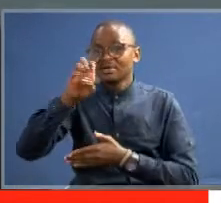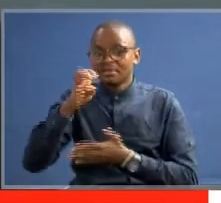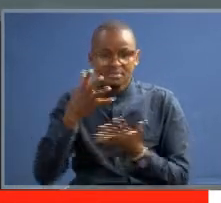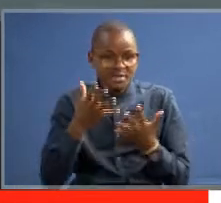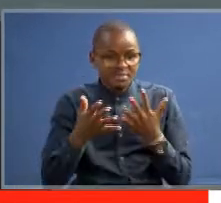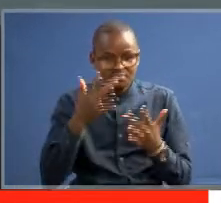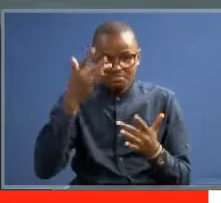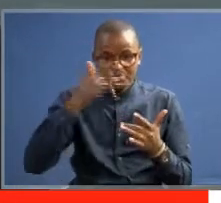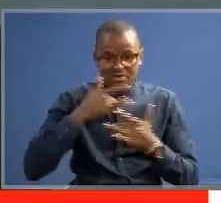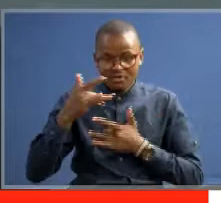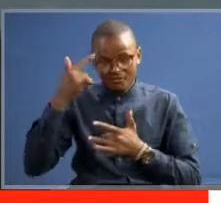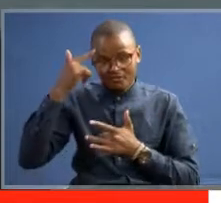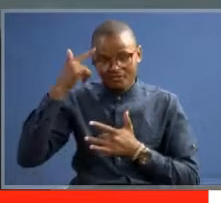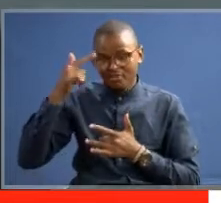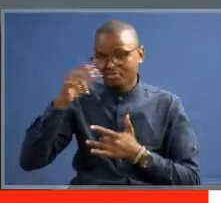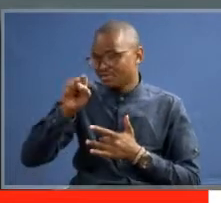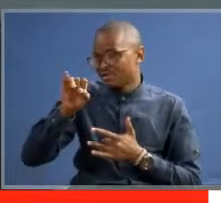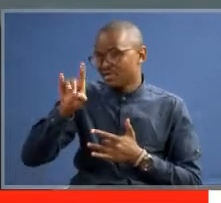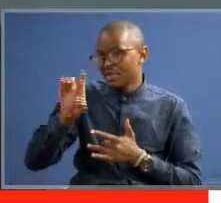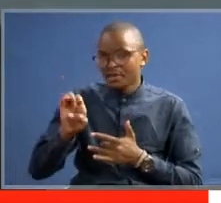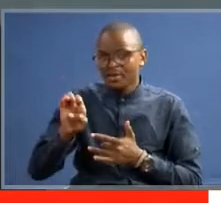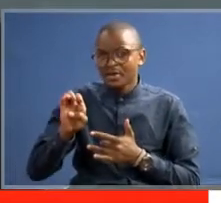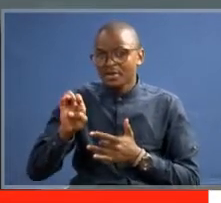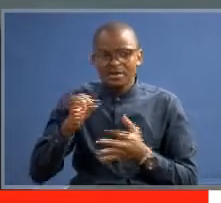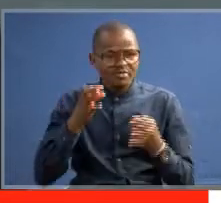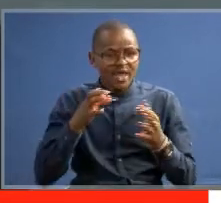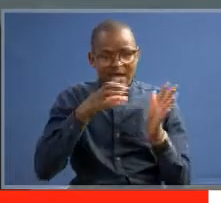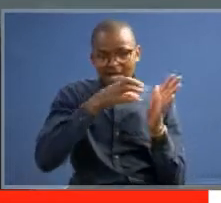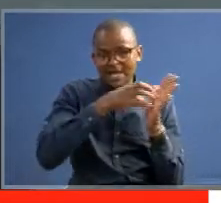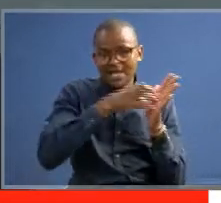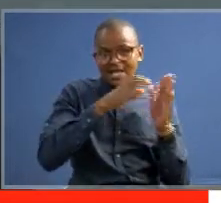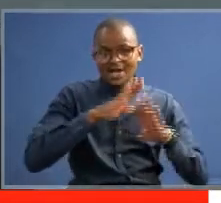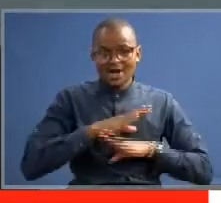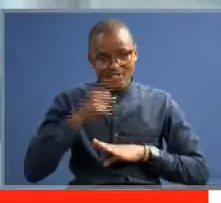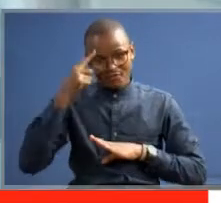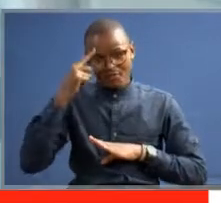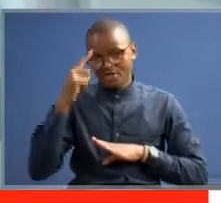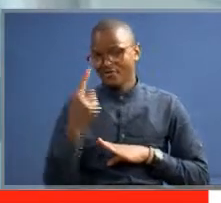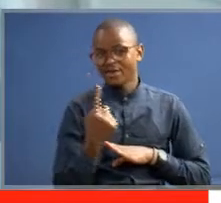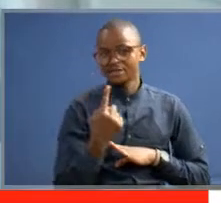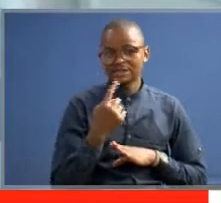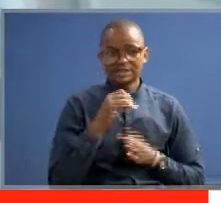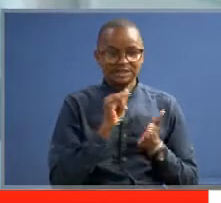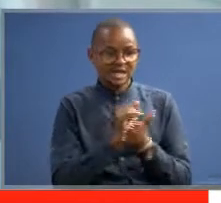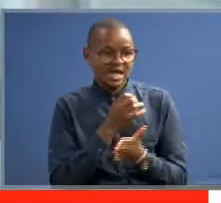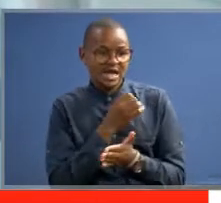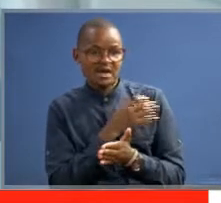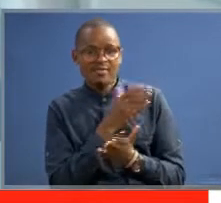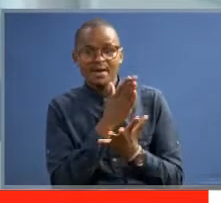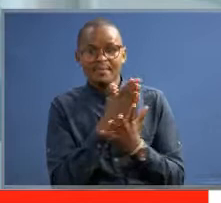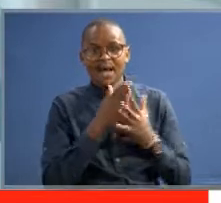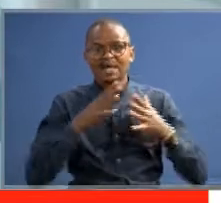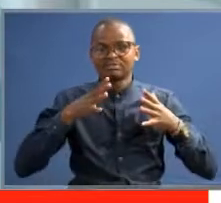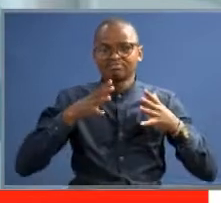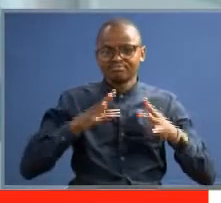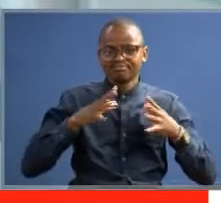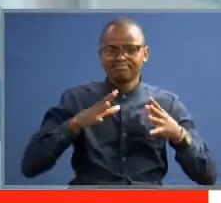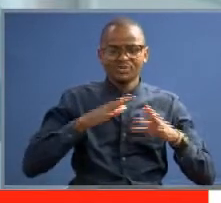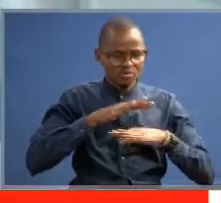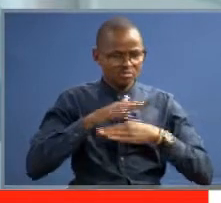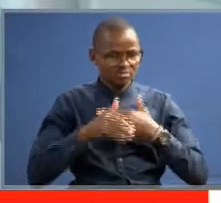a concern from their side, or rather, is the cake enough for all the facets? That fear among stakeholders. Everybody